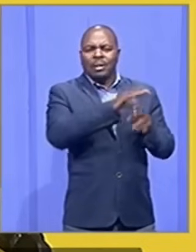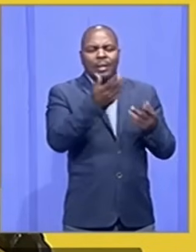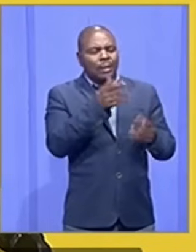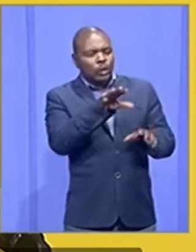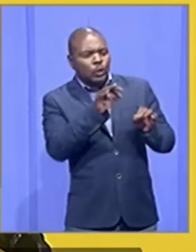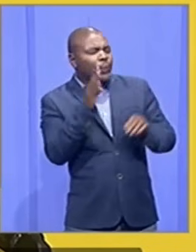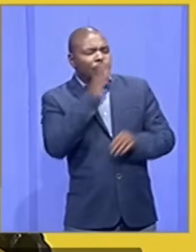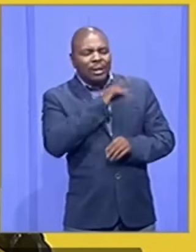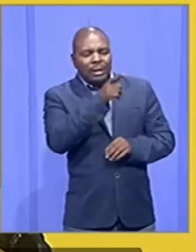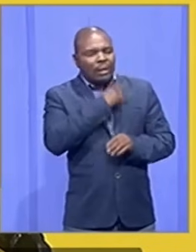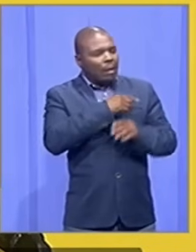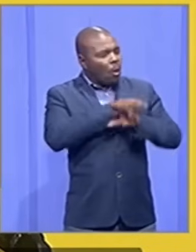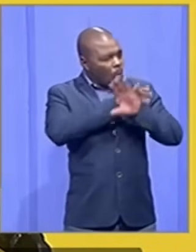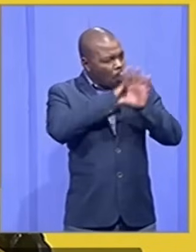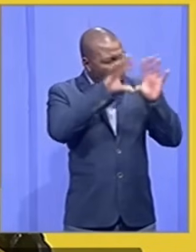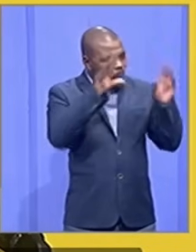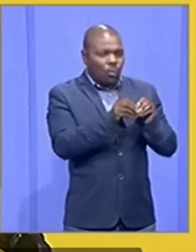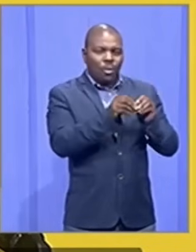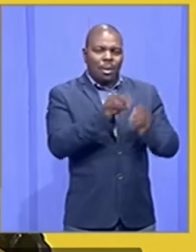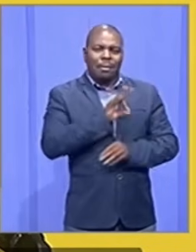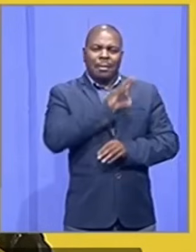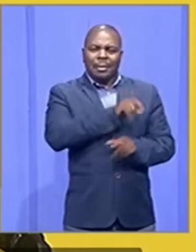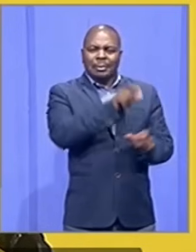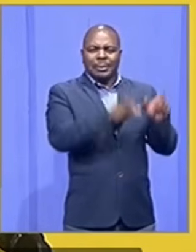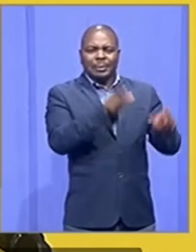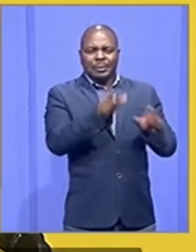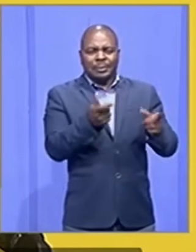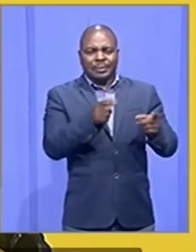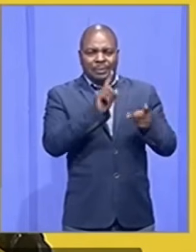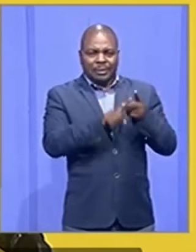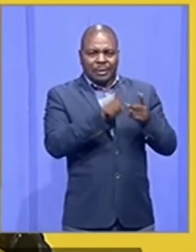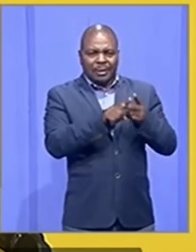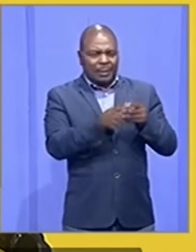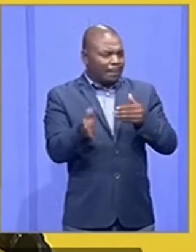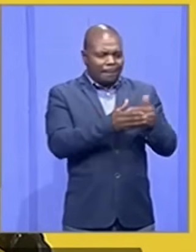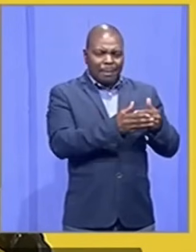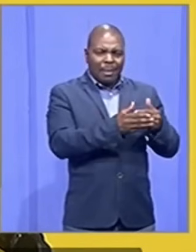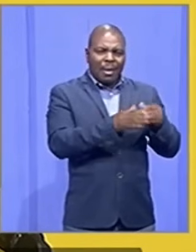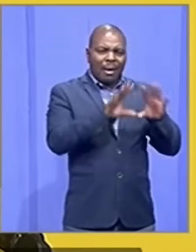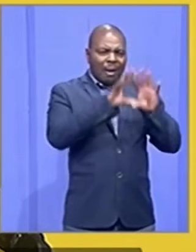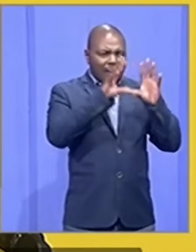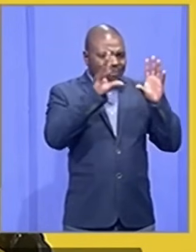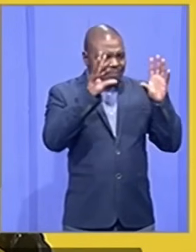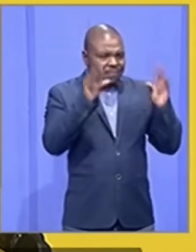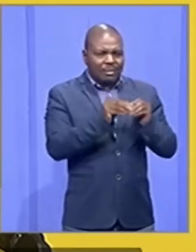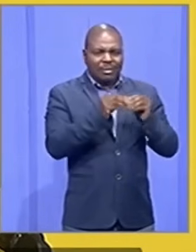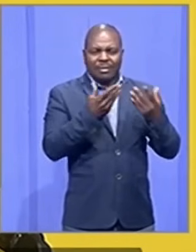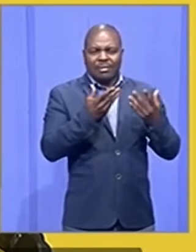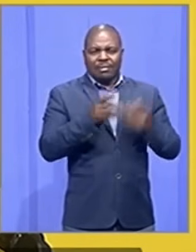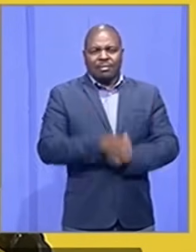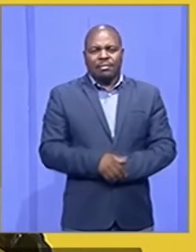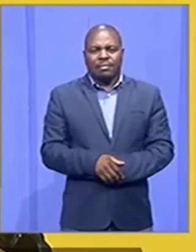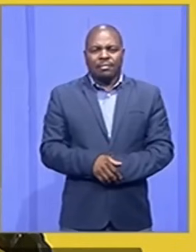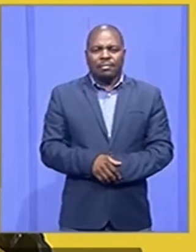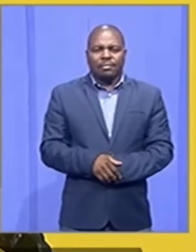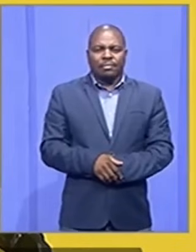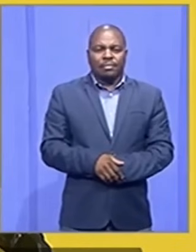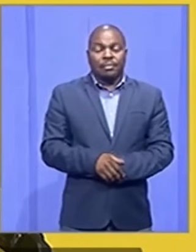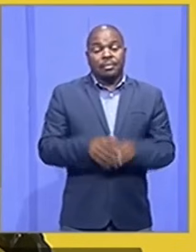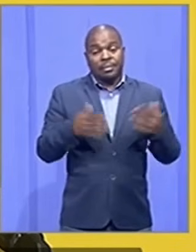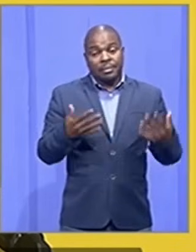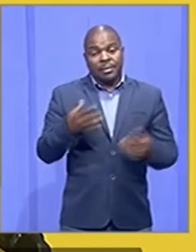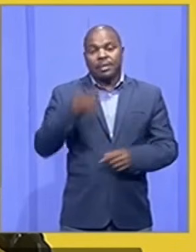indiscriminately at Palestinian citizens, shutting them off from all forms of livelihood.